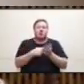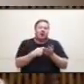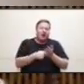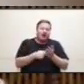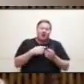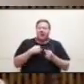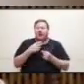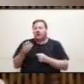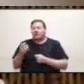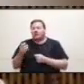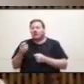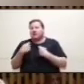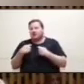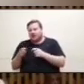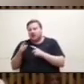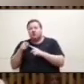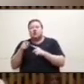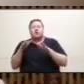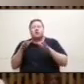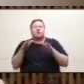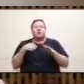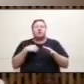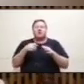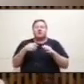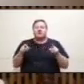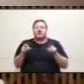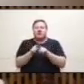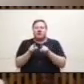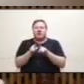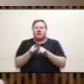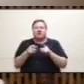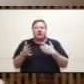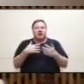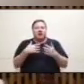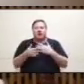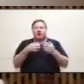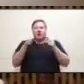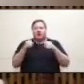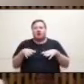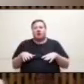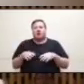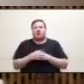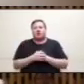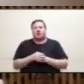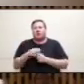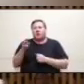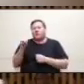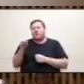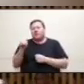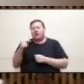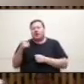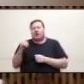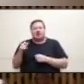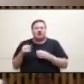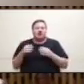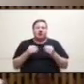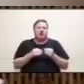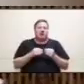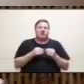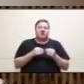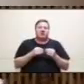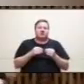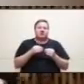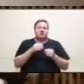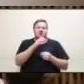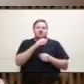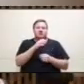is the same. And the loss will then be accounted between Ngaka and Mahalis. The second